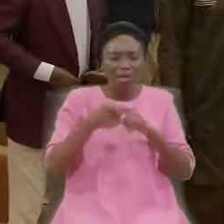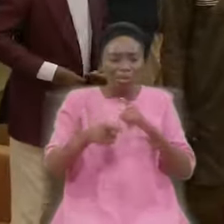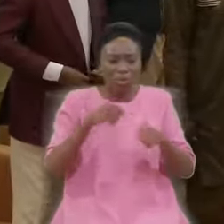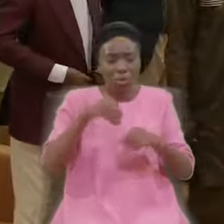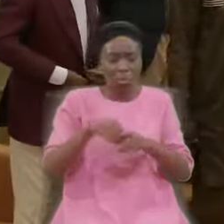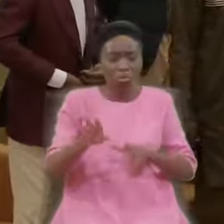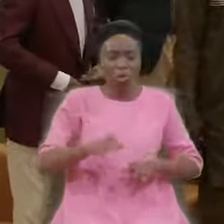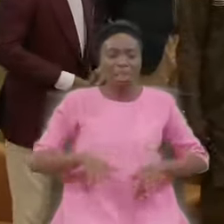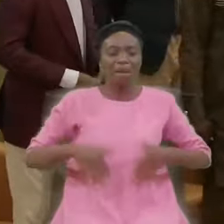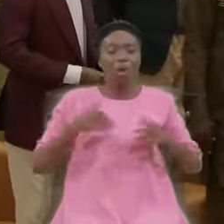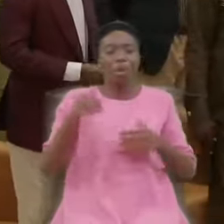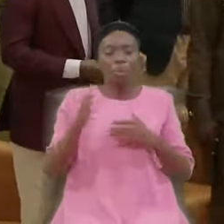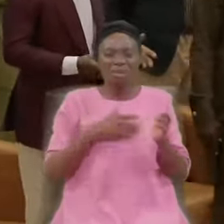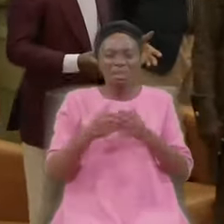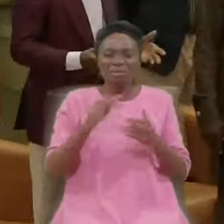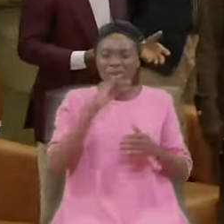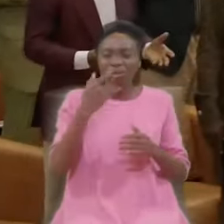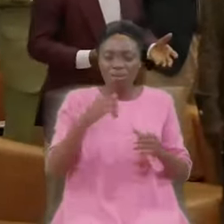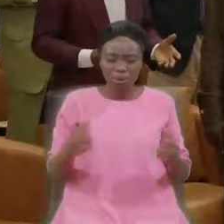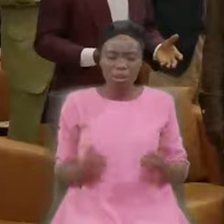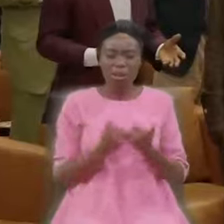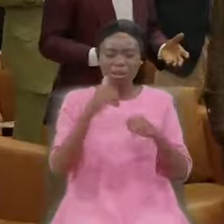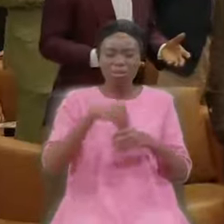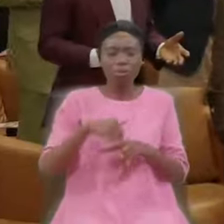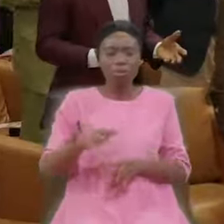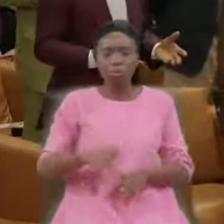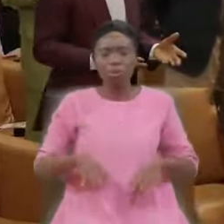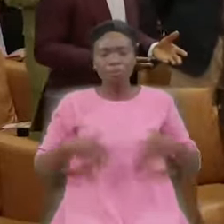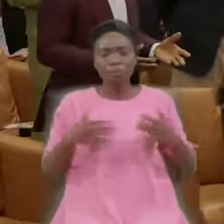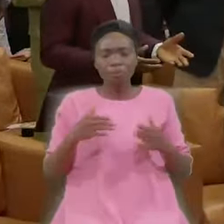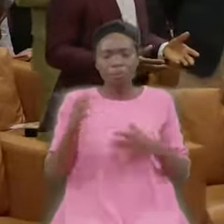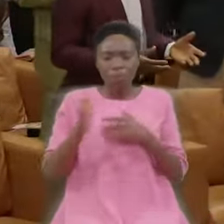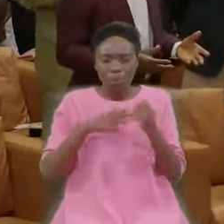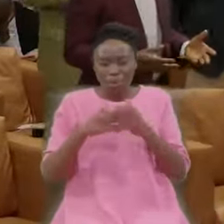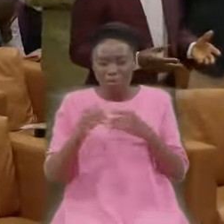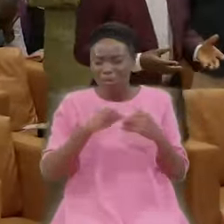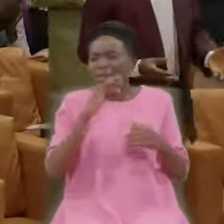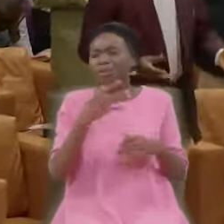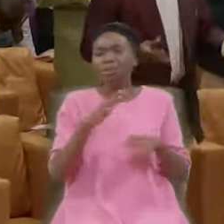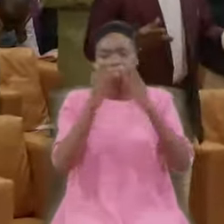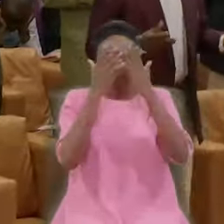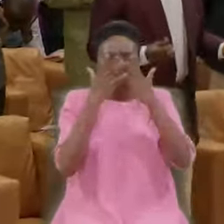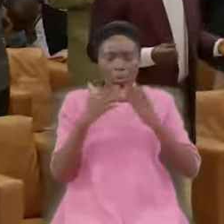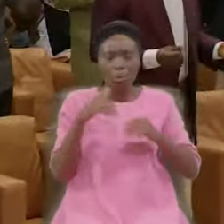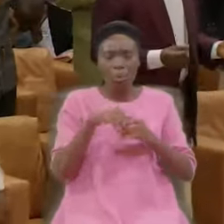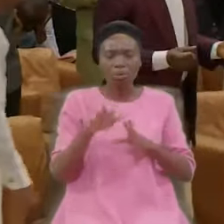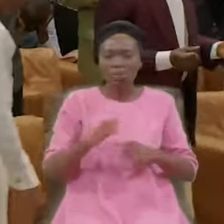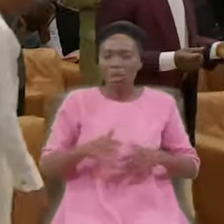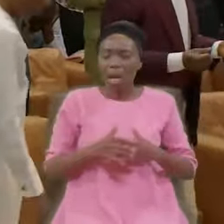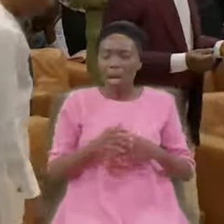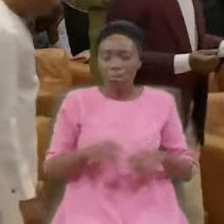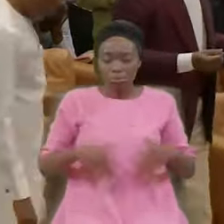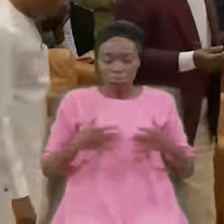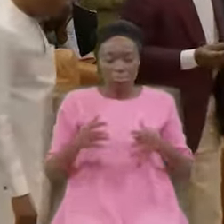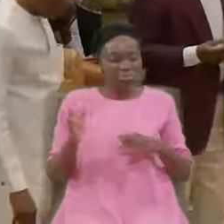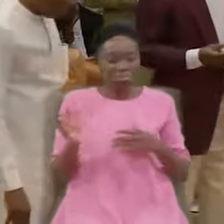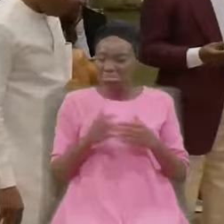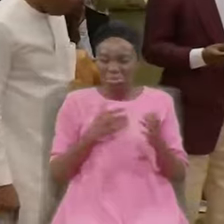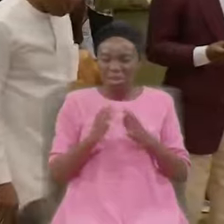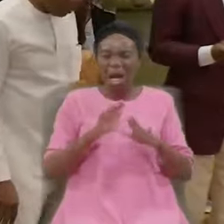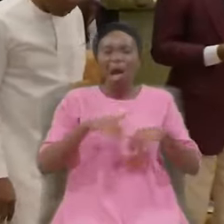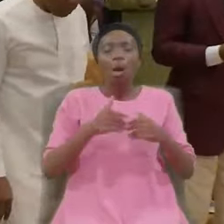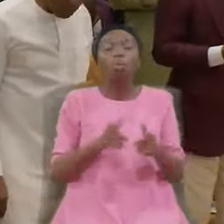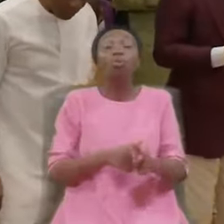life, whatever is the challenge in your life, whatever is the sorrow in your life, no matter how long it has